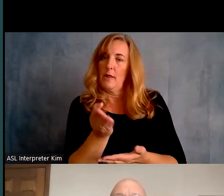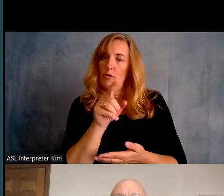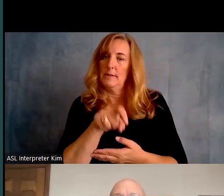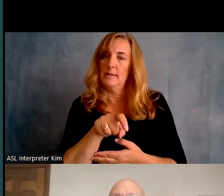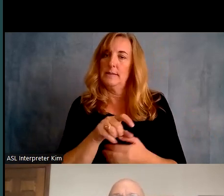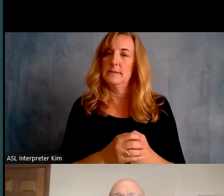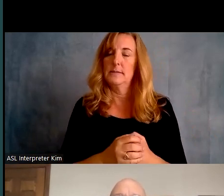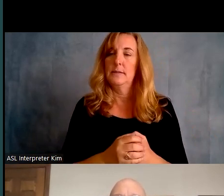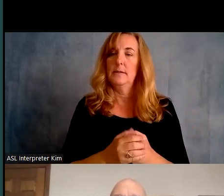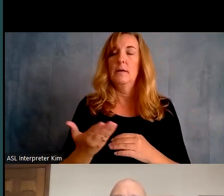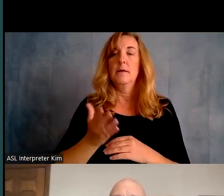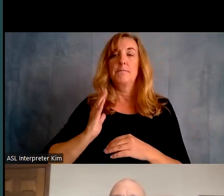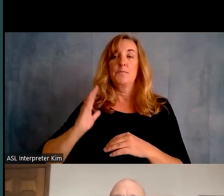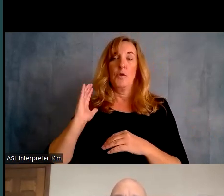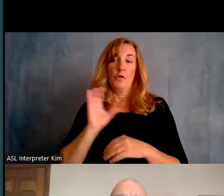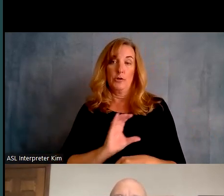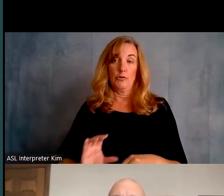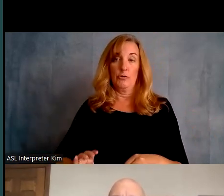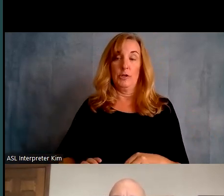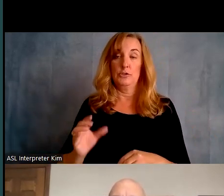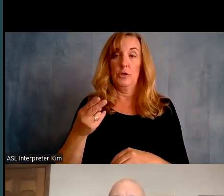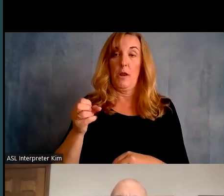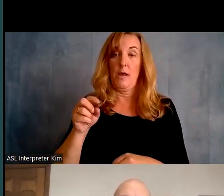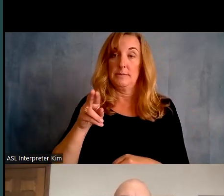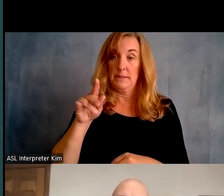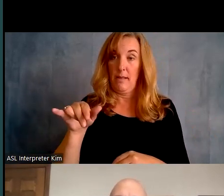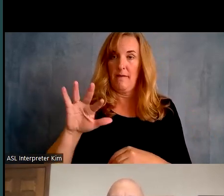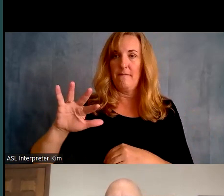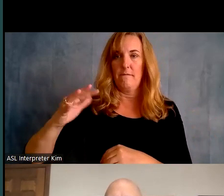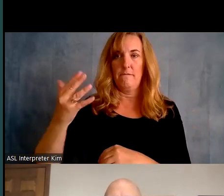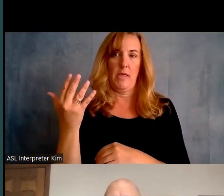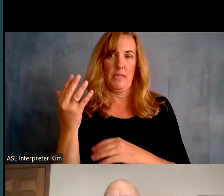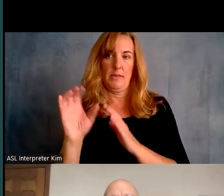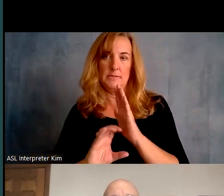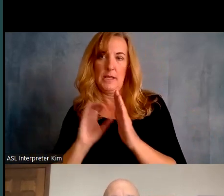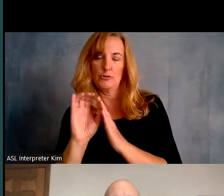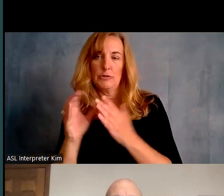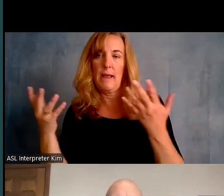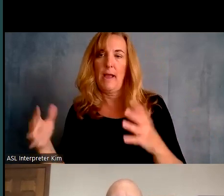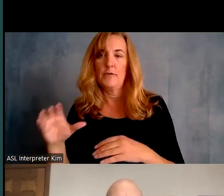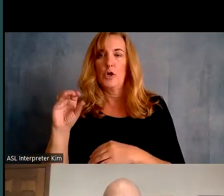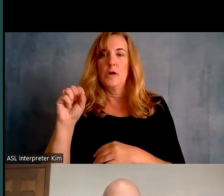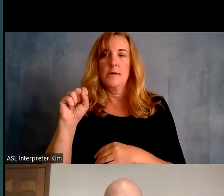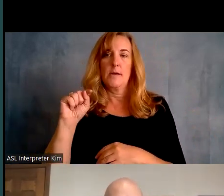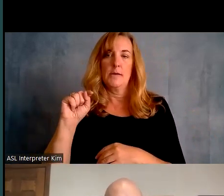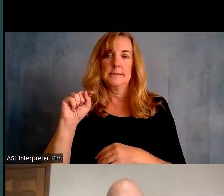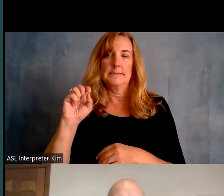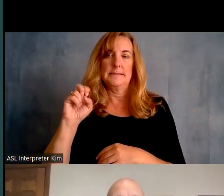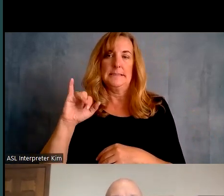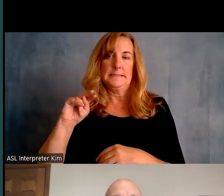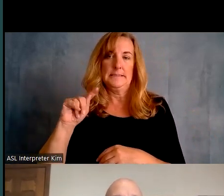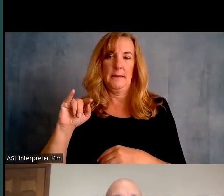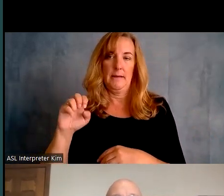Early Christian hospitality in the 5th century after Constantine, the pushback against